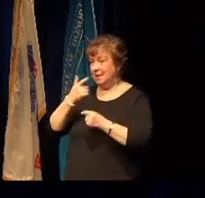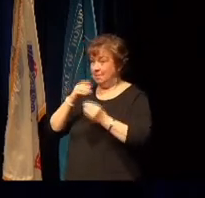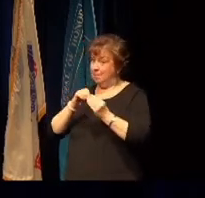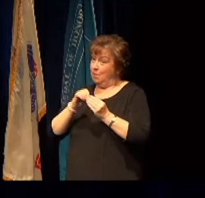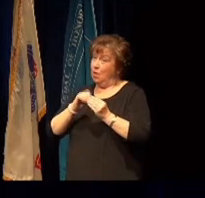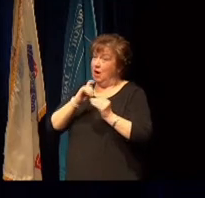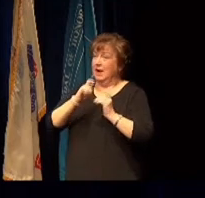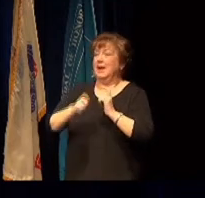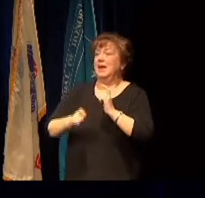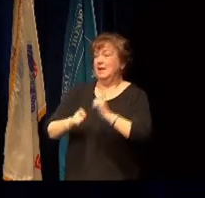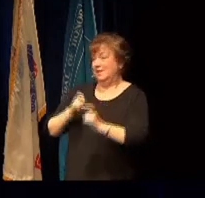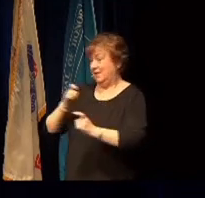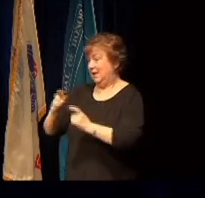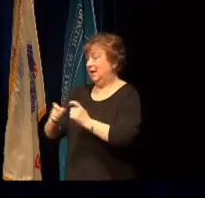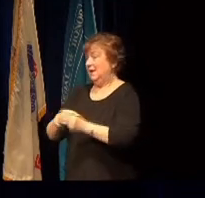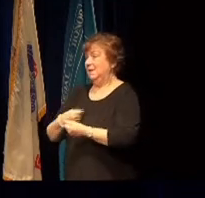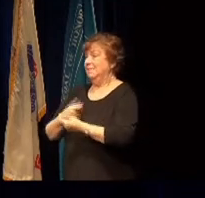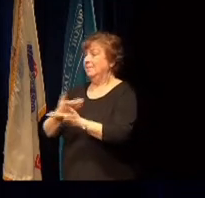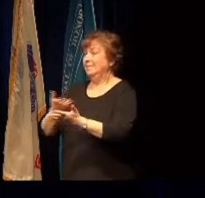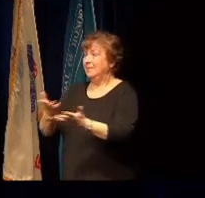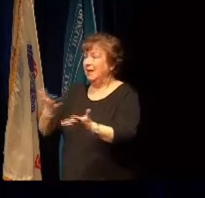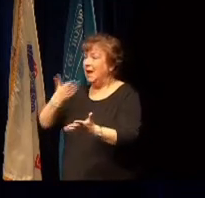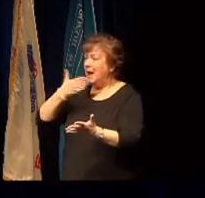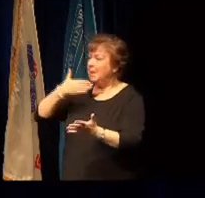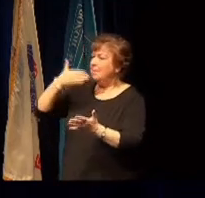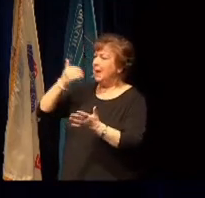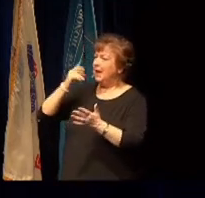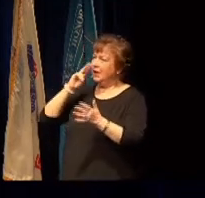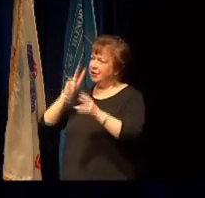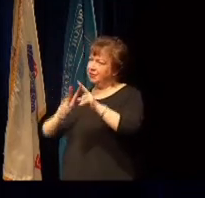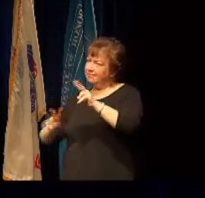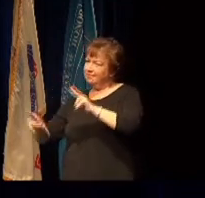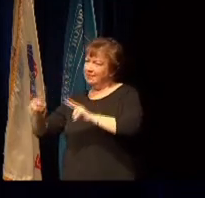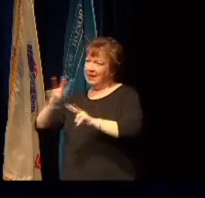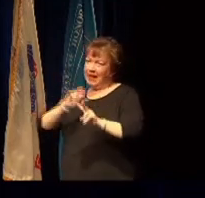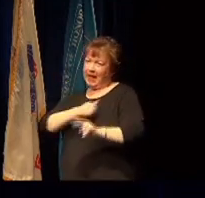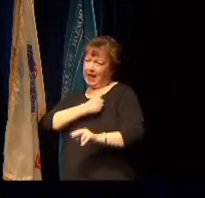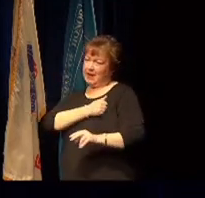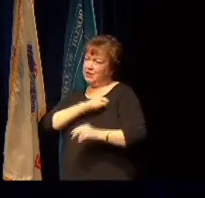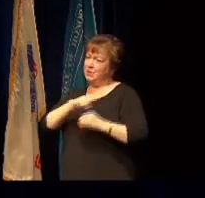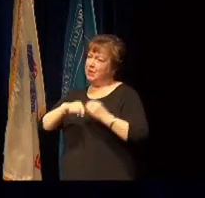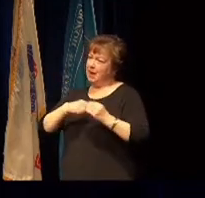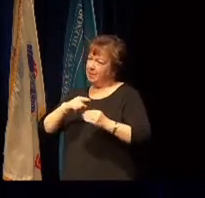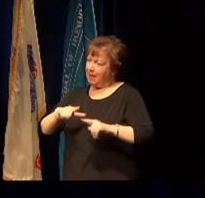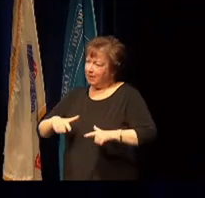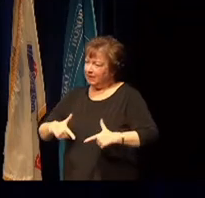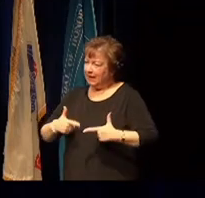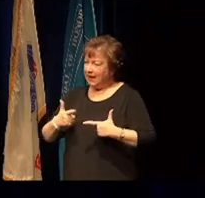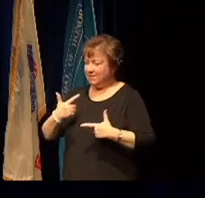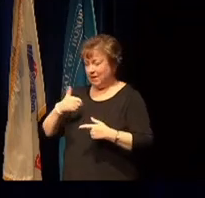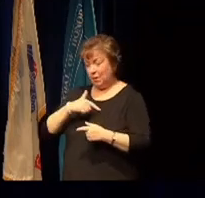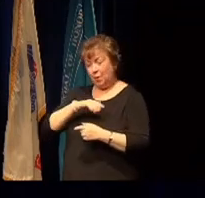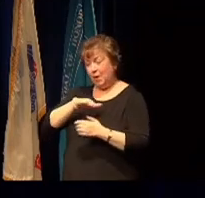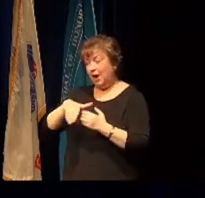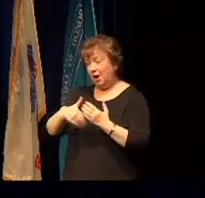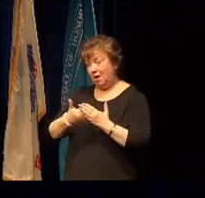giving. We have a better outlook on life. And we are far better people because of you.